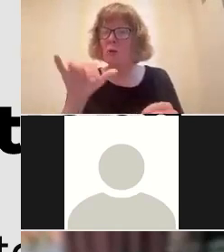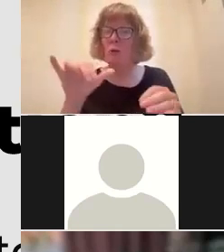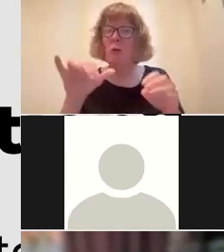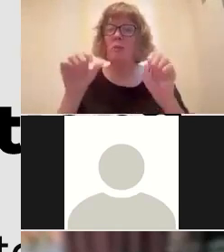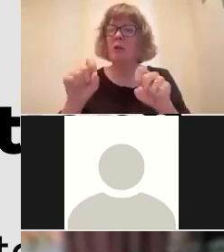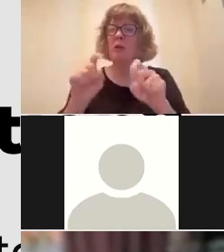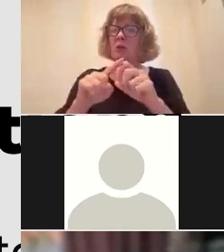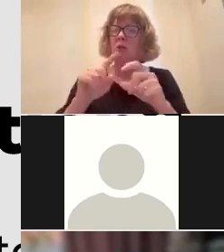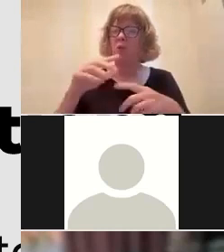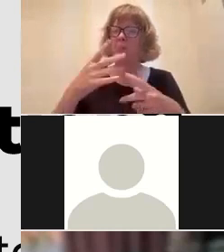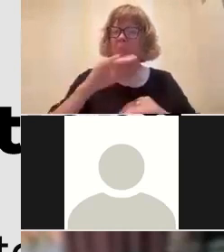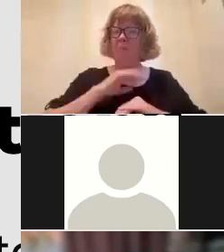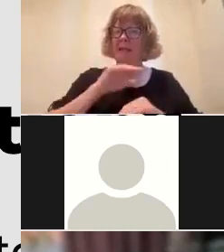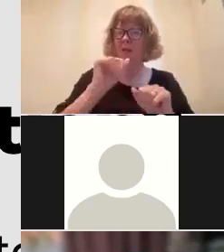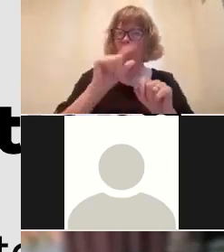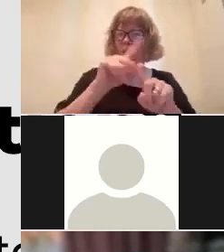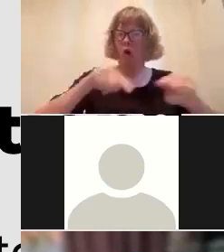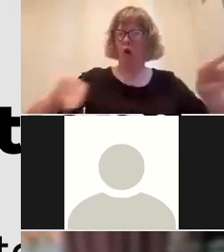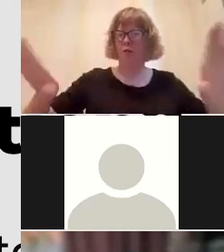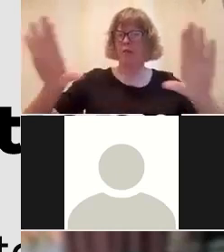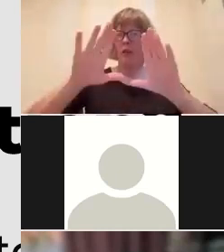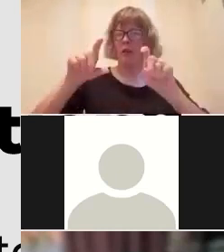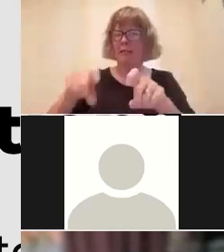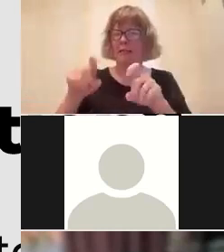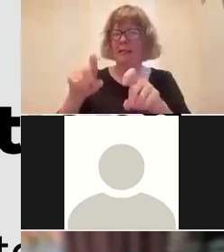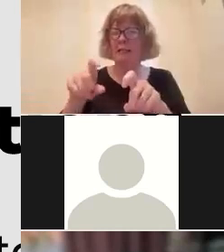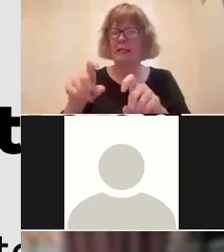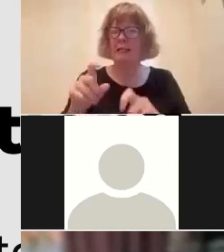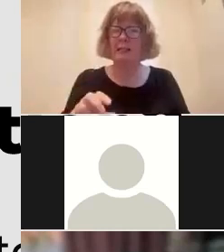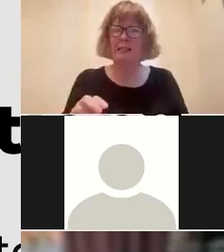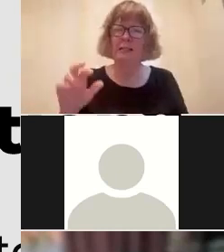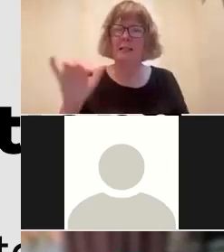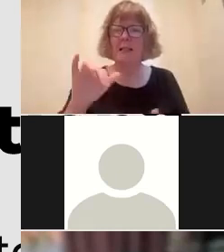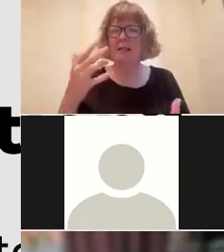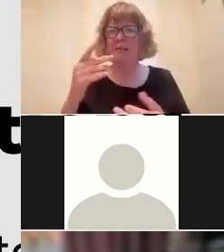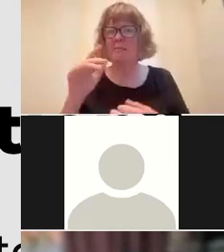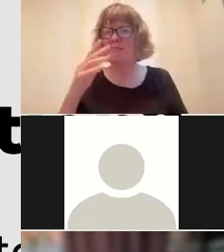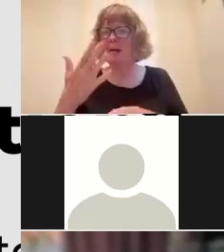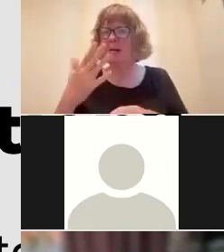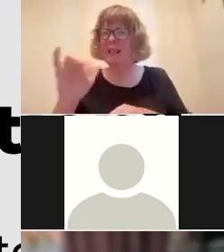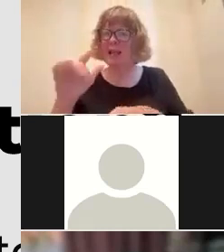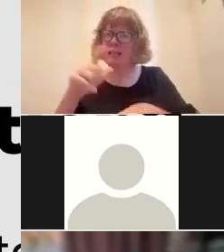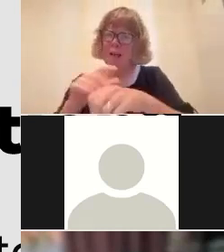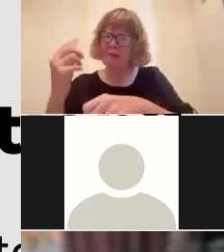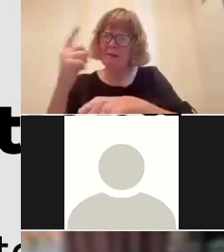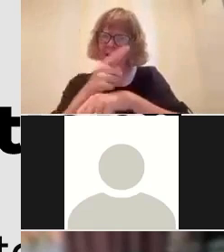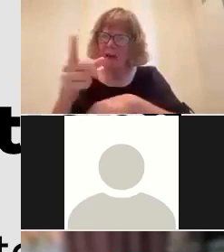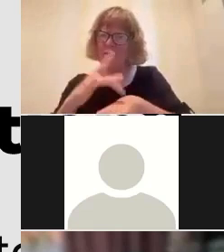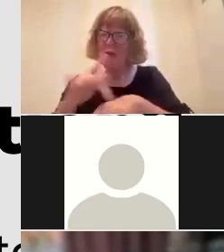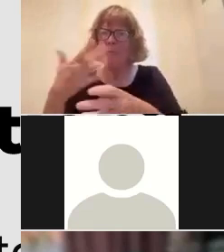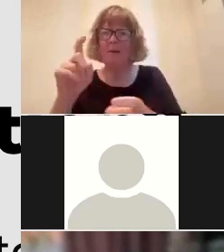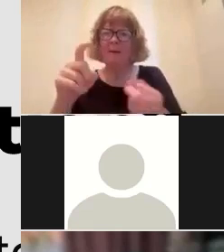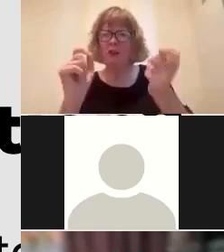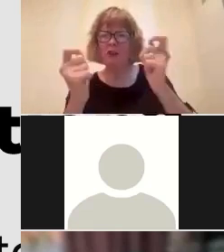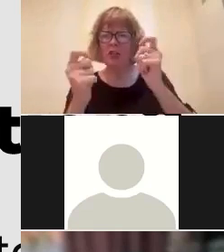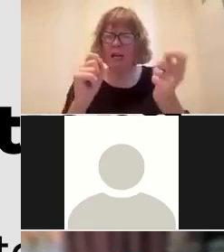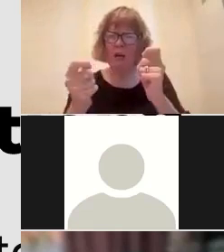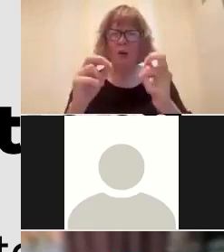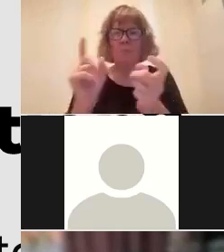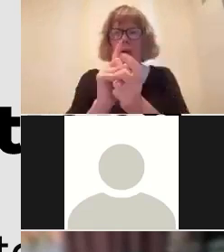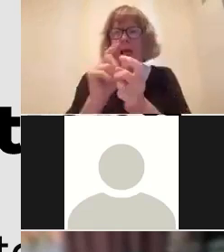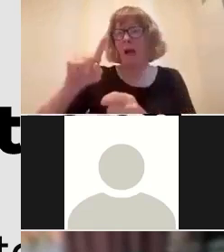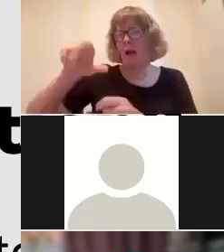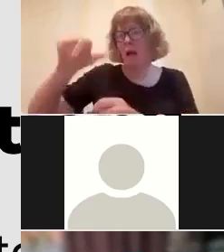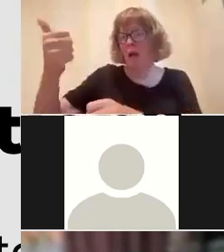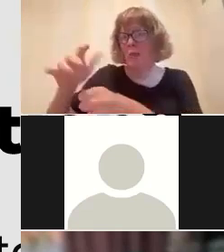of everyone. So potentially like changing the times of day you're available to meet, meeting off-site, or